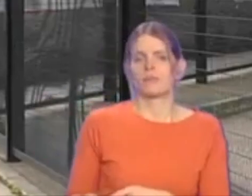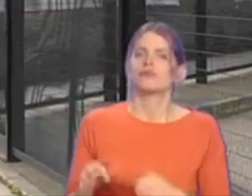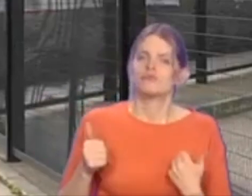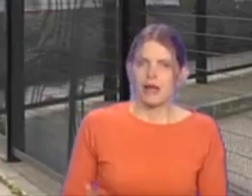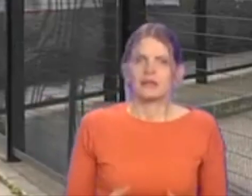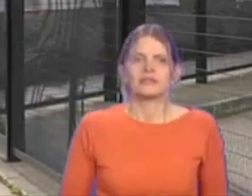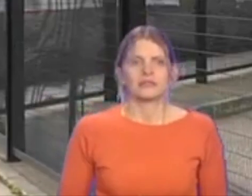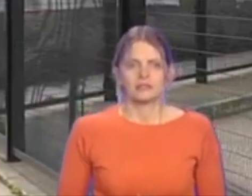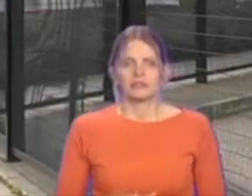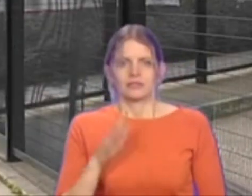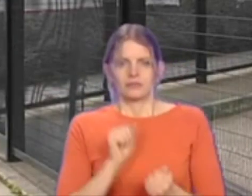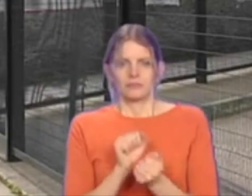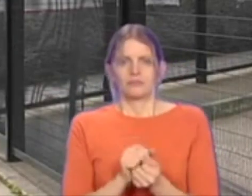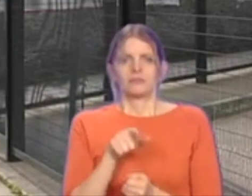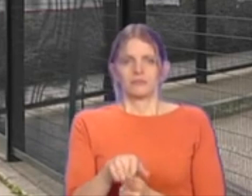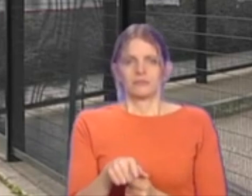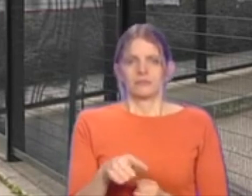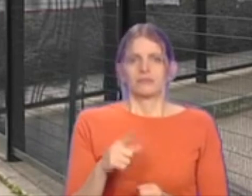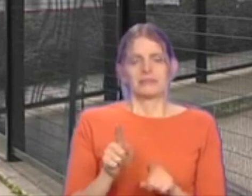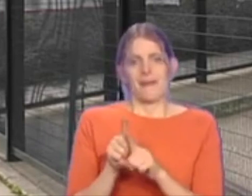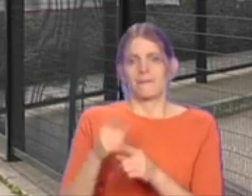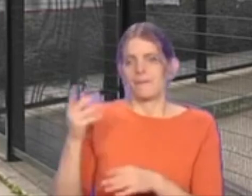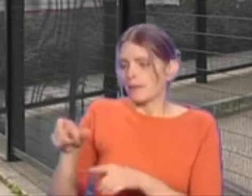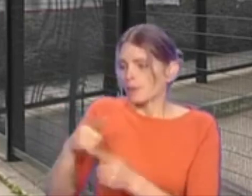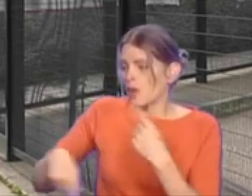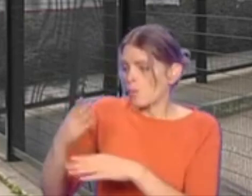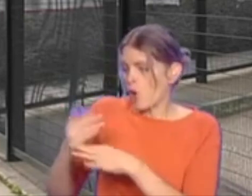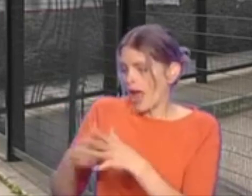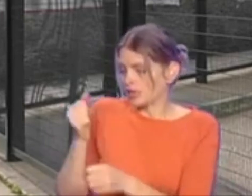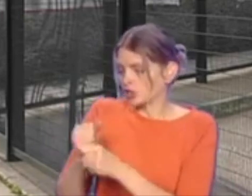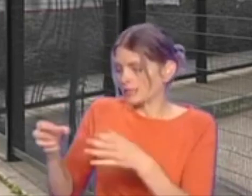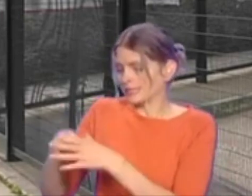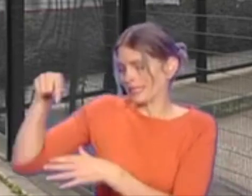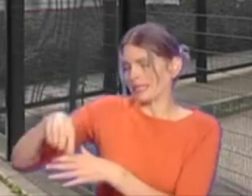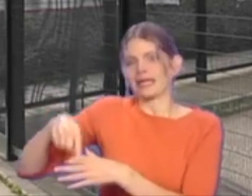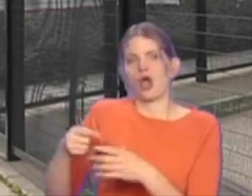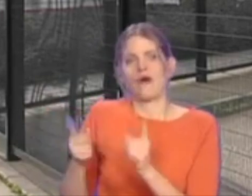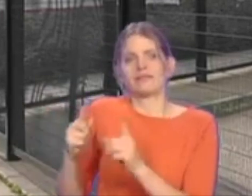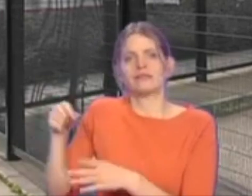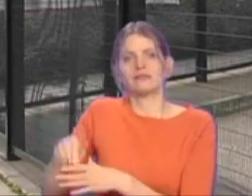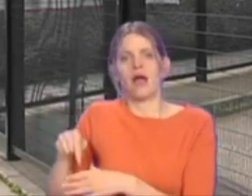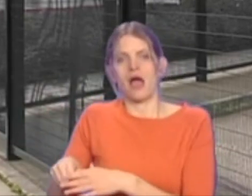the film canister. Right. And the job you have to do as the intelligence officer is get it to your agent